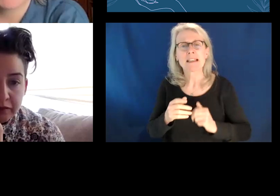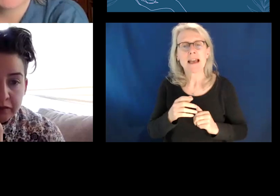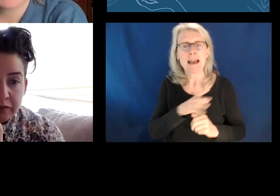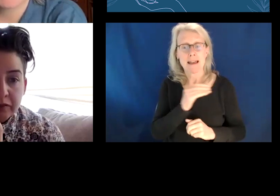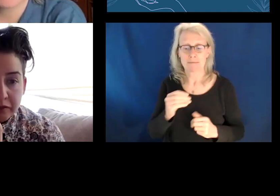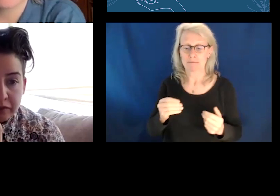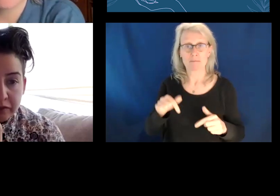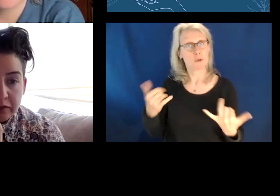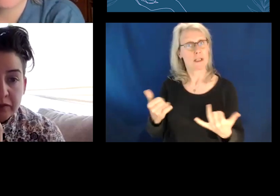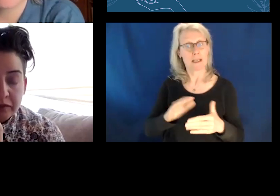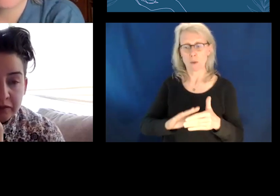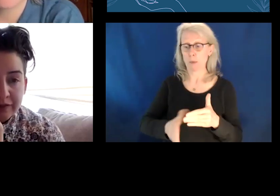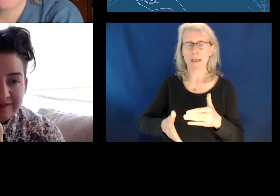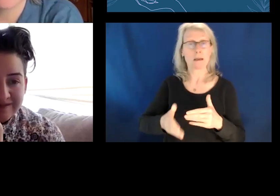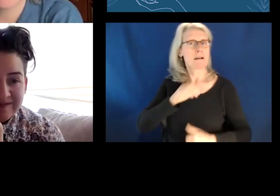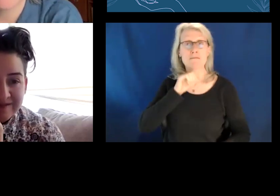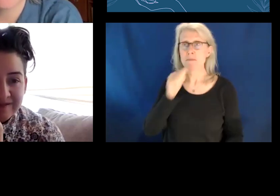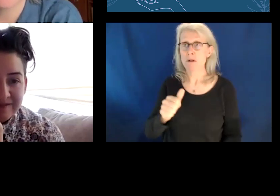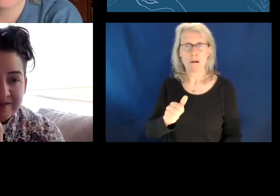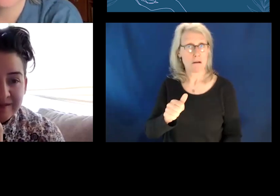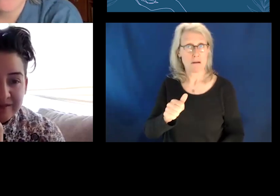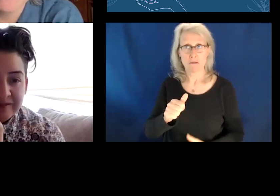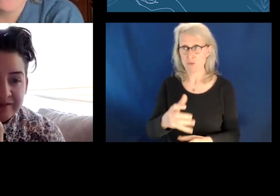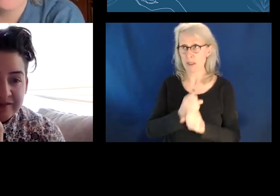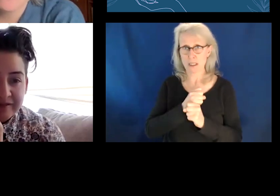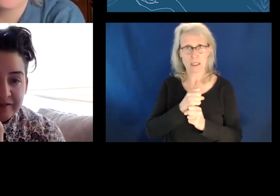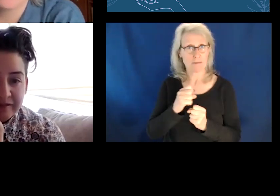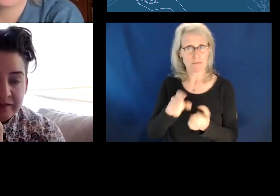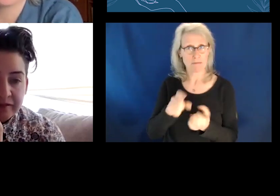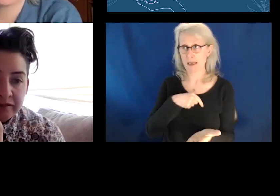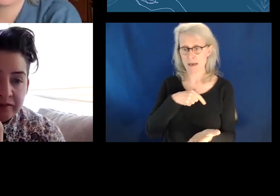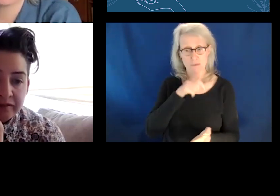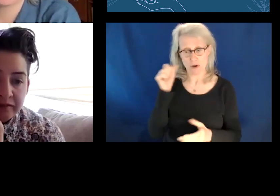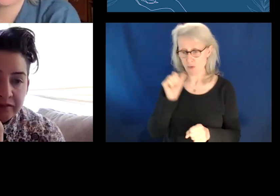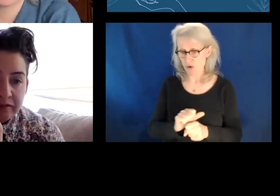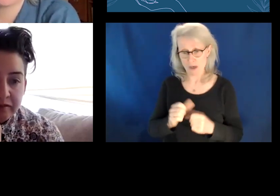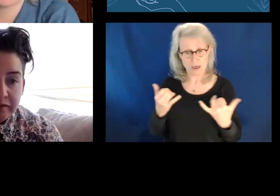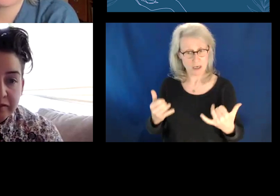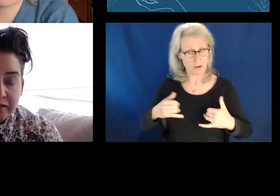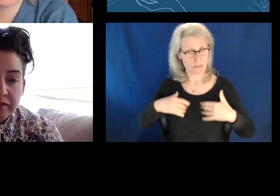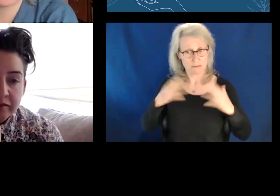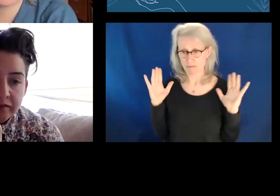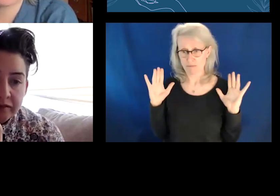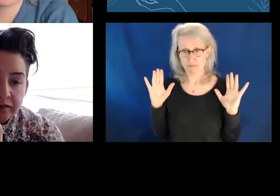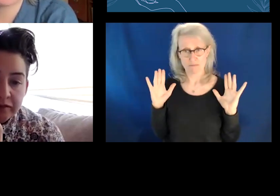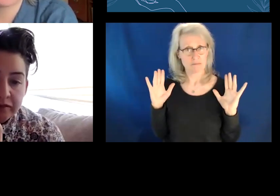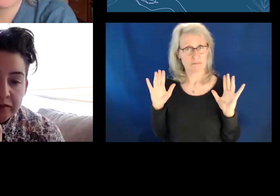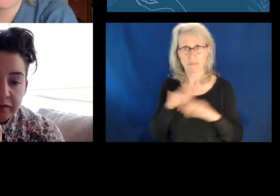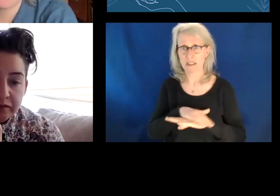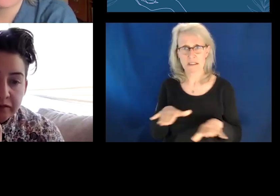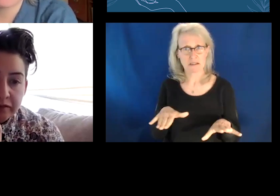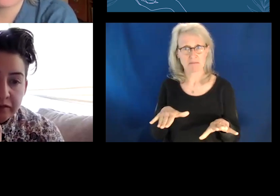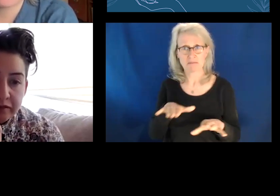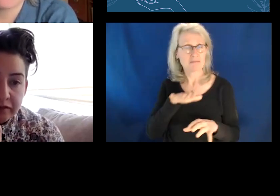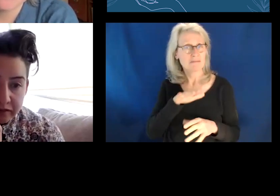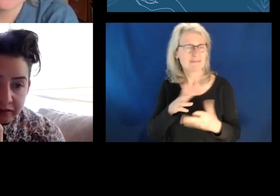weekend and I'm not being paid currently, so I'm not going to work right now. But I, you know, that's